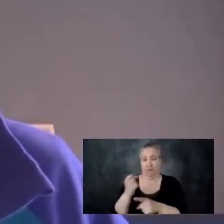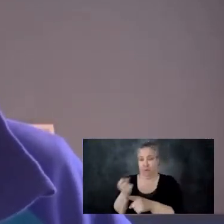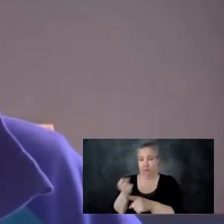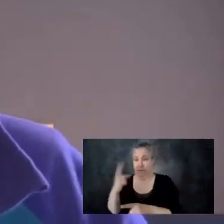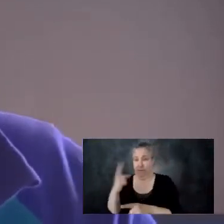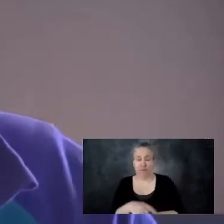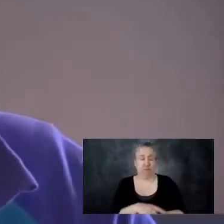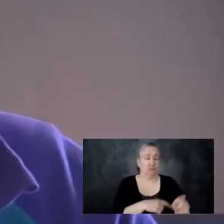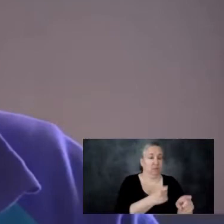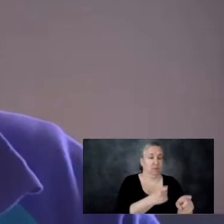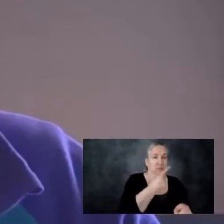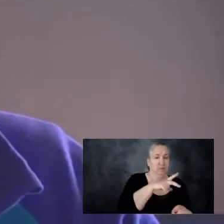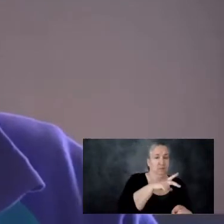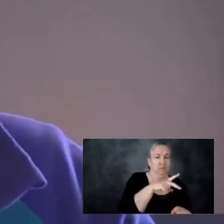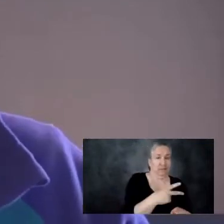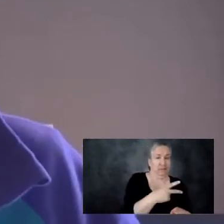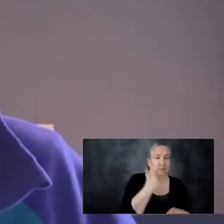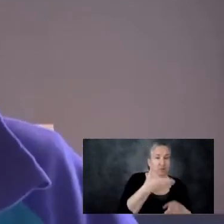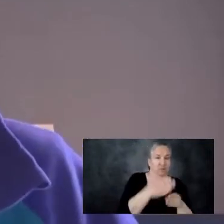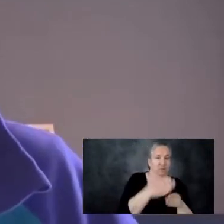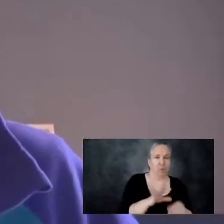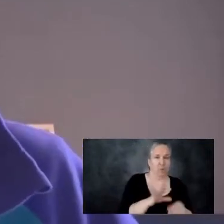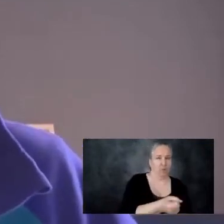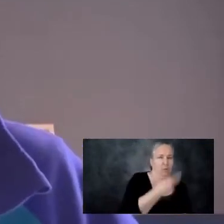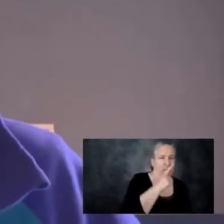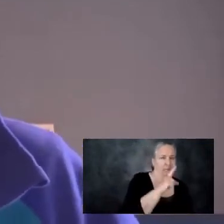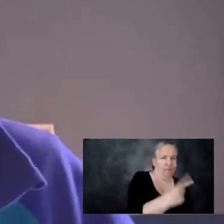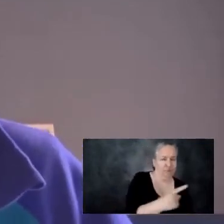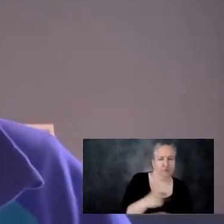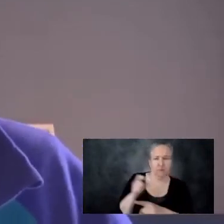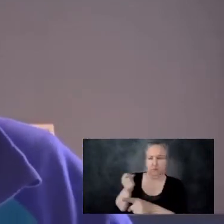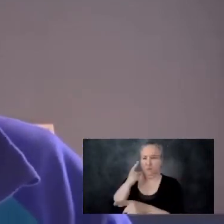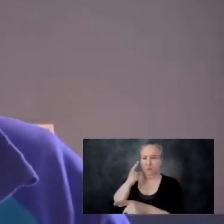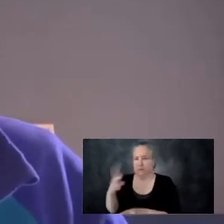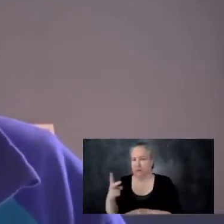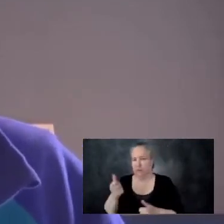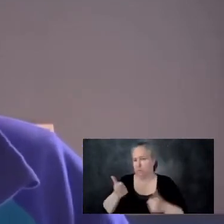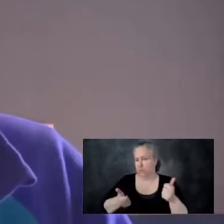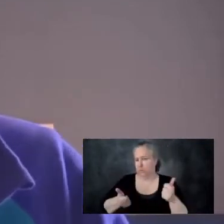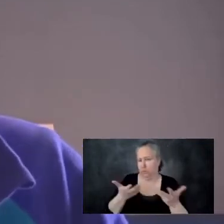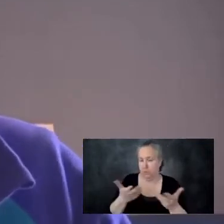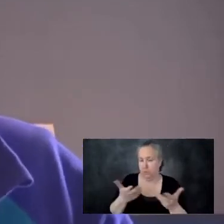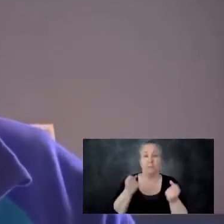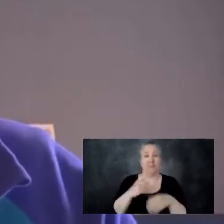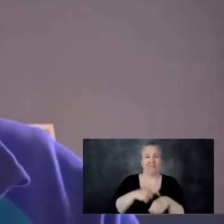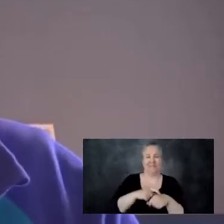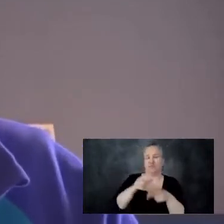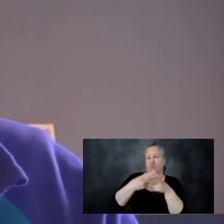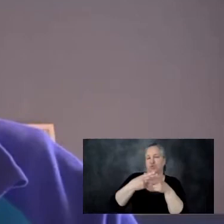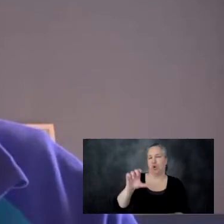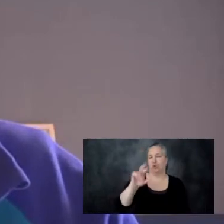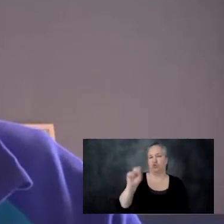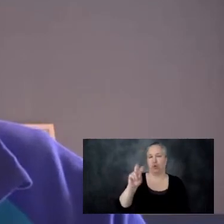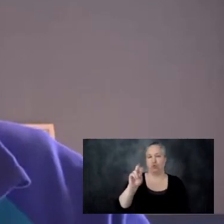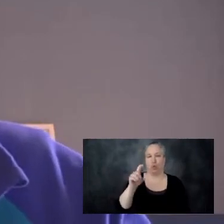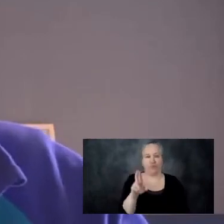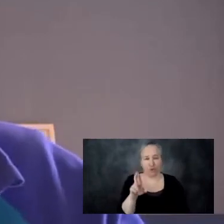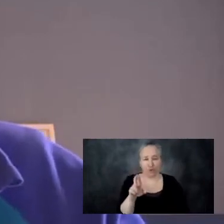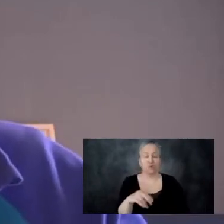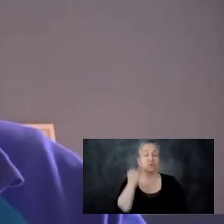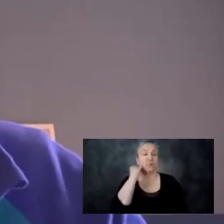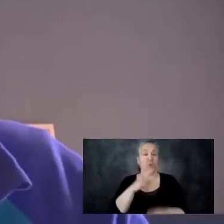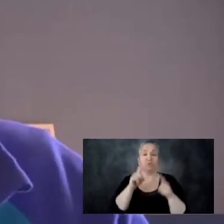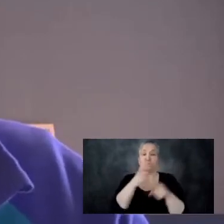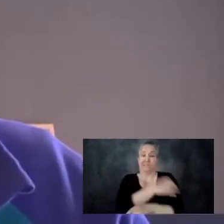B first and then drug A? So sometimes many trials will allow a crossover. So if you are enrolled in a trial